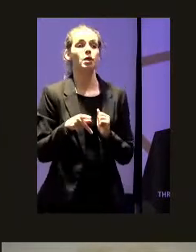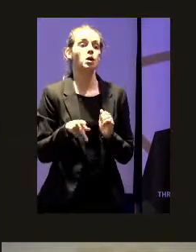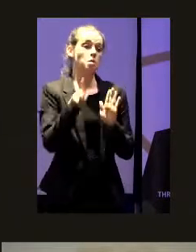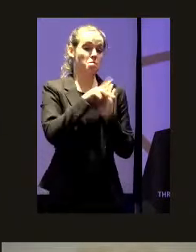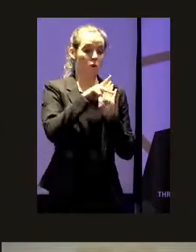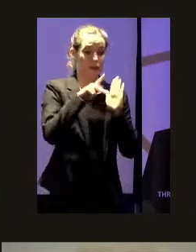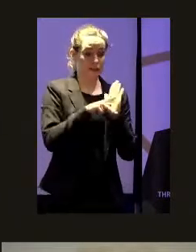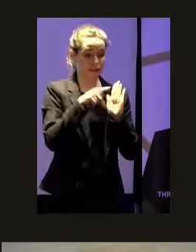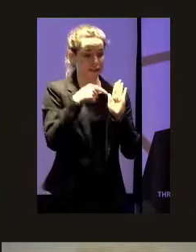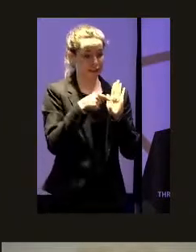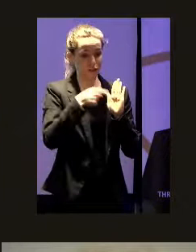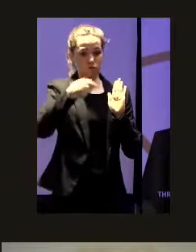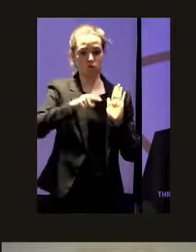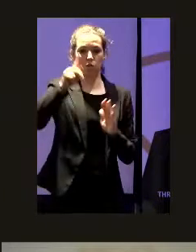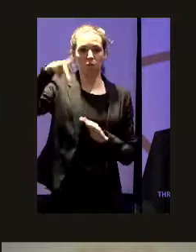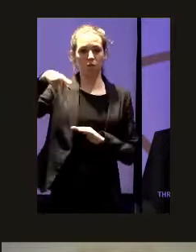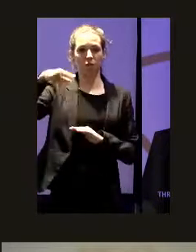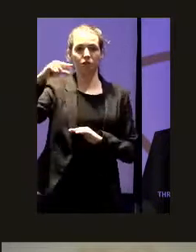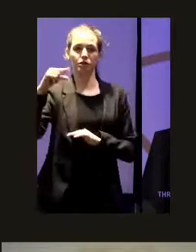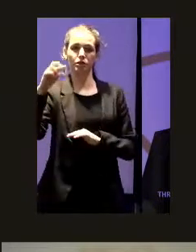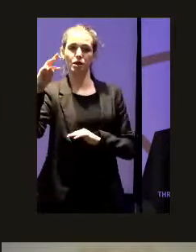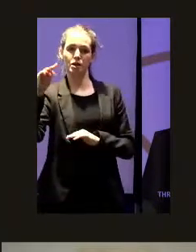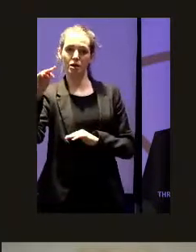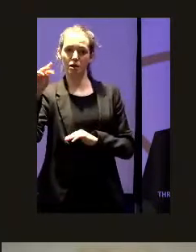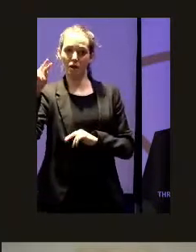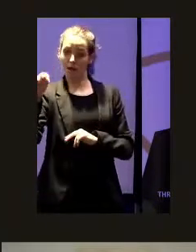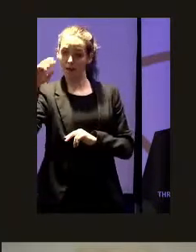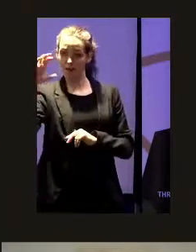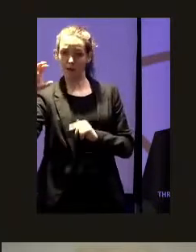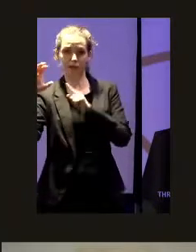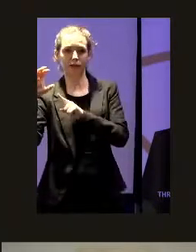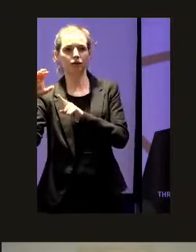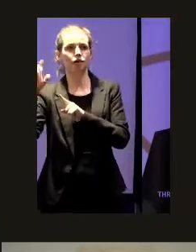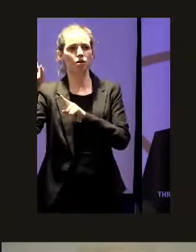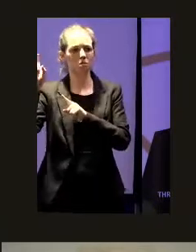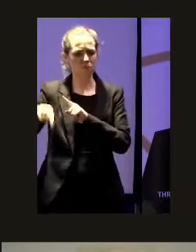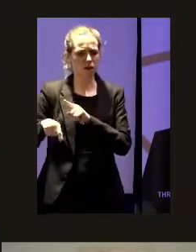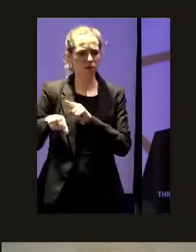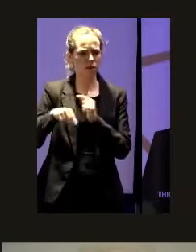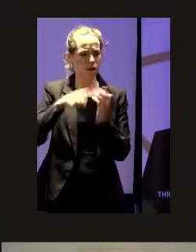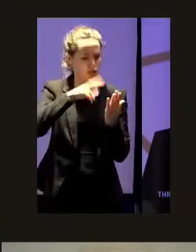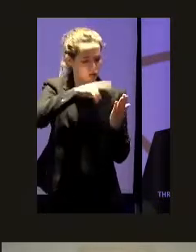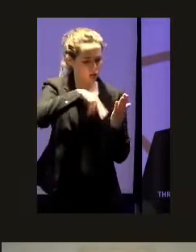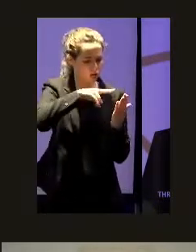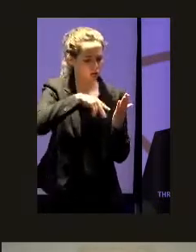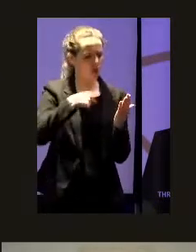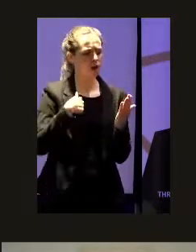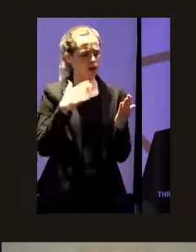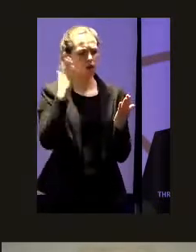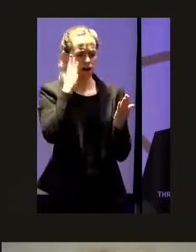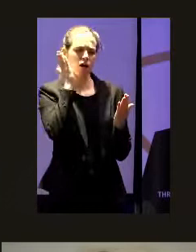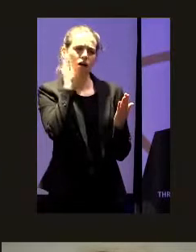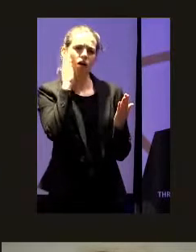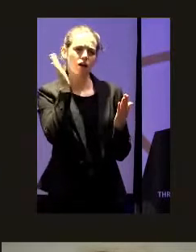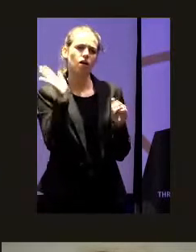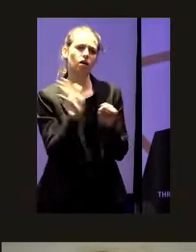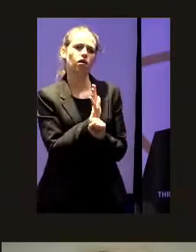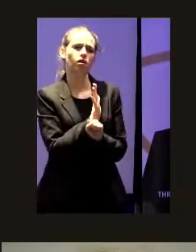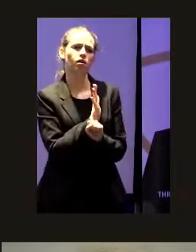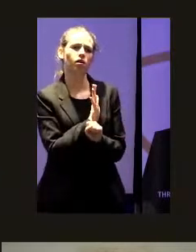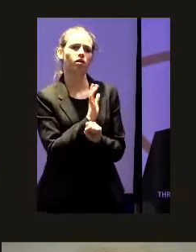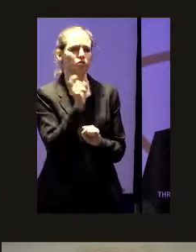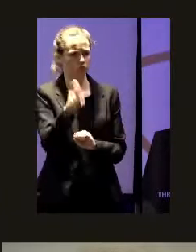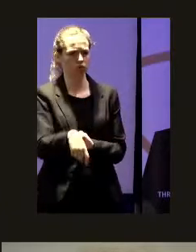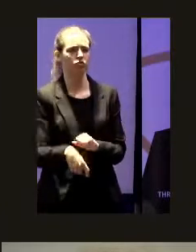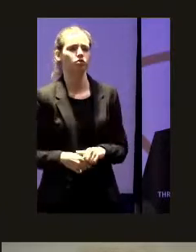particularly for PGNCs, you must then familiarize yourselves with those drafts, such that you are